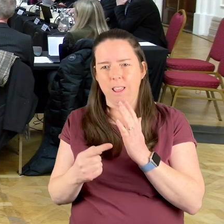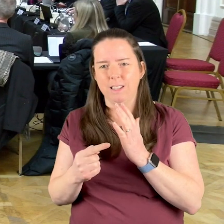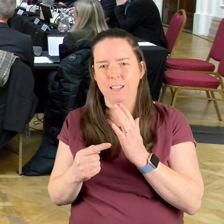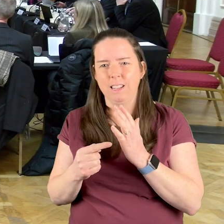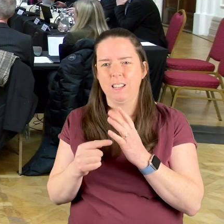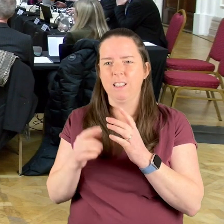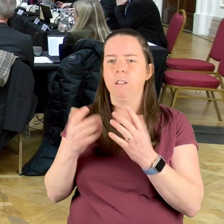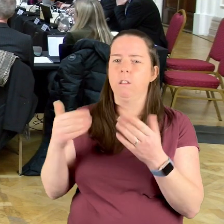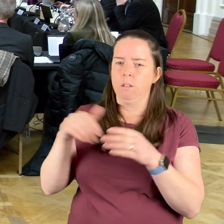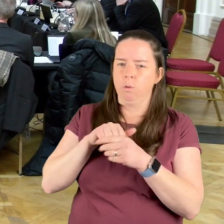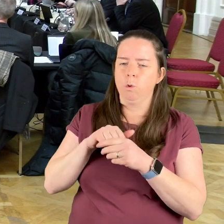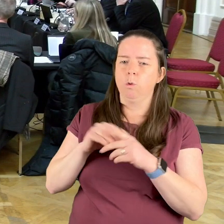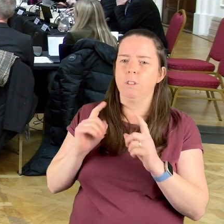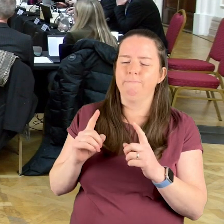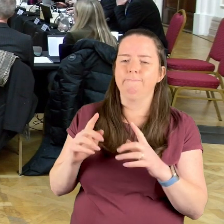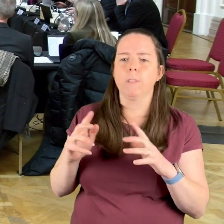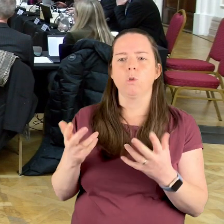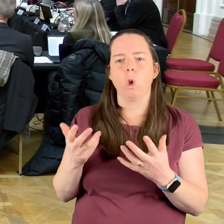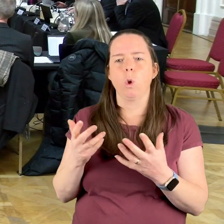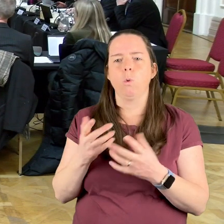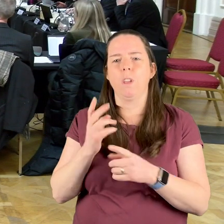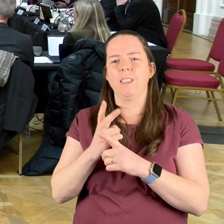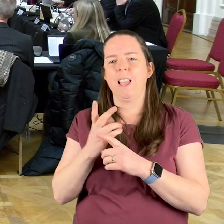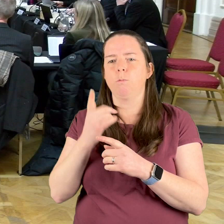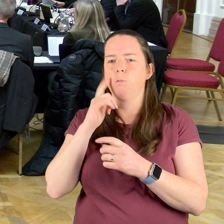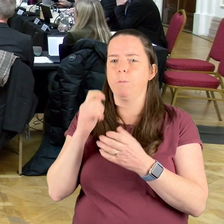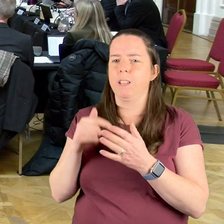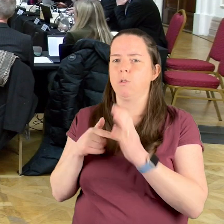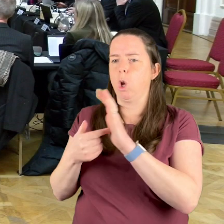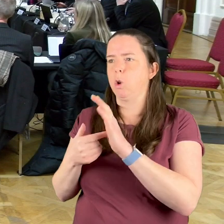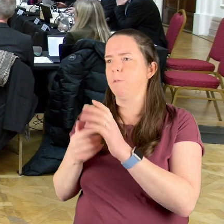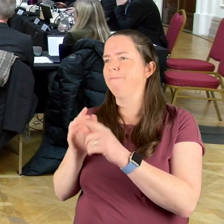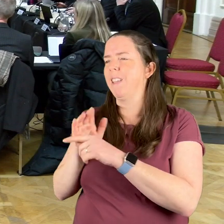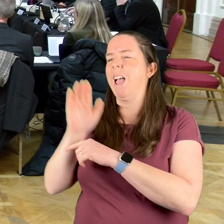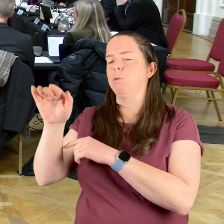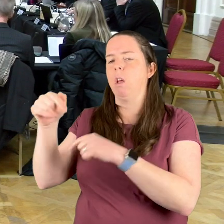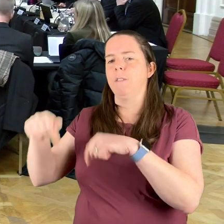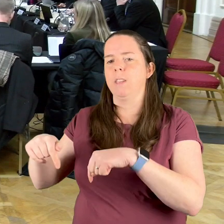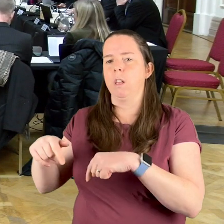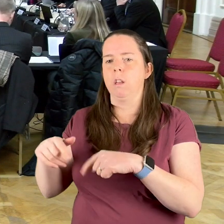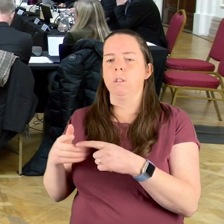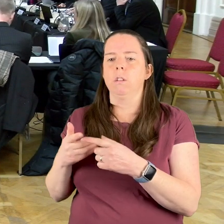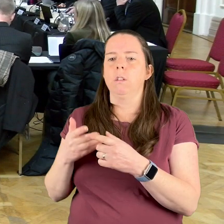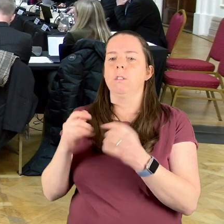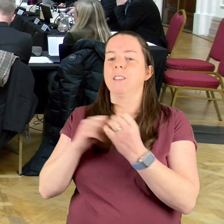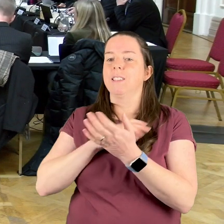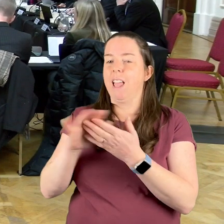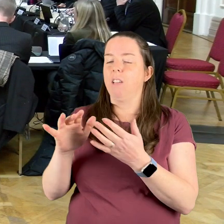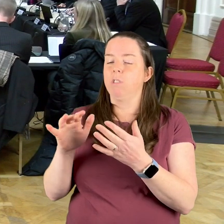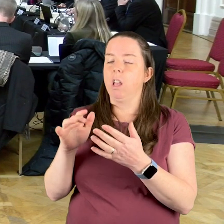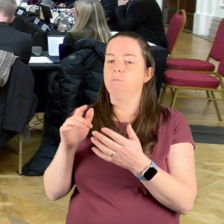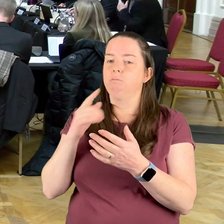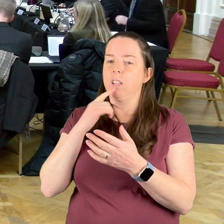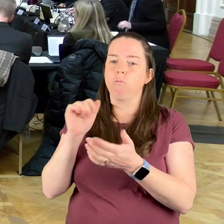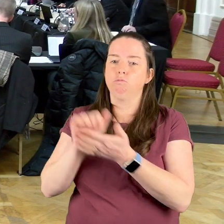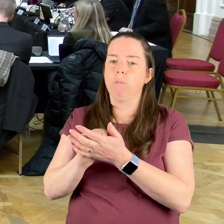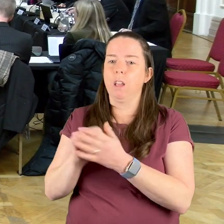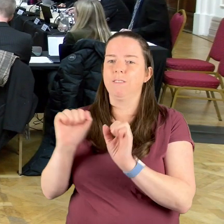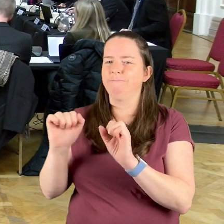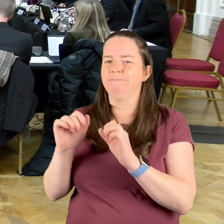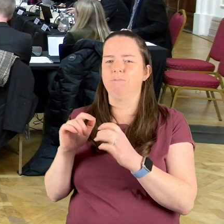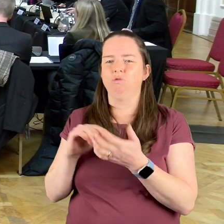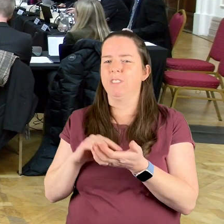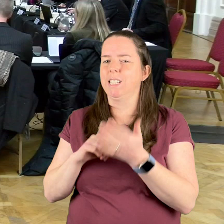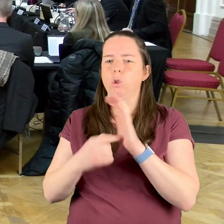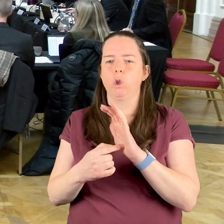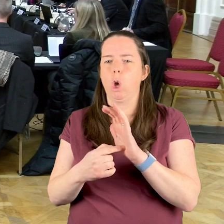learning disability, not just race alone. So again, we can probably just show you that out of here. And like Sarah